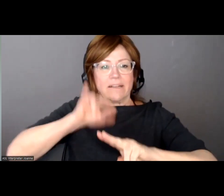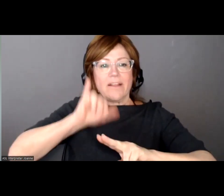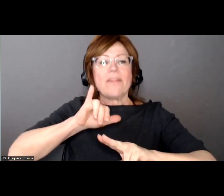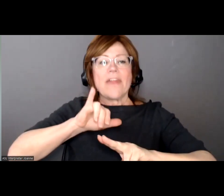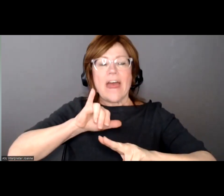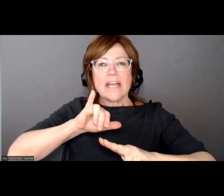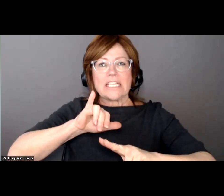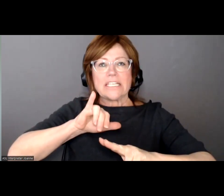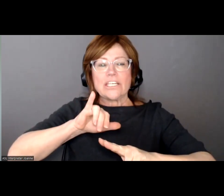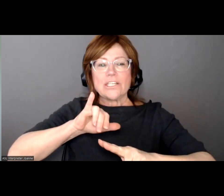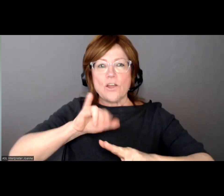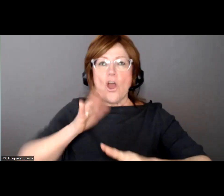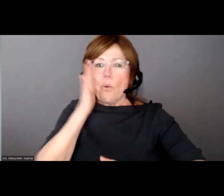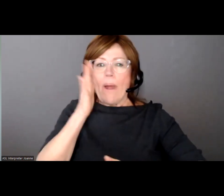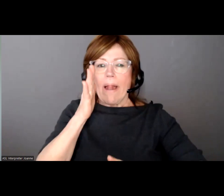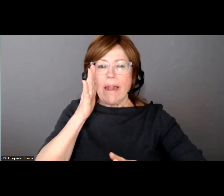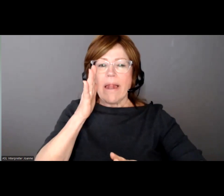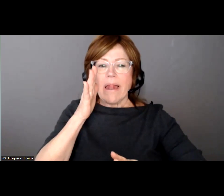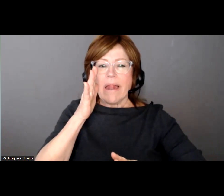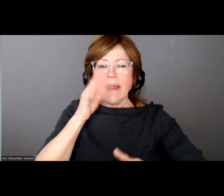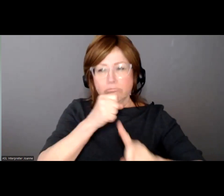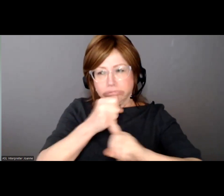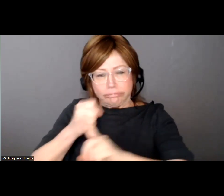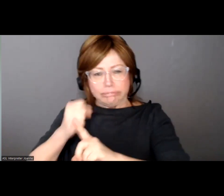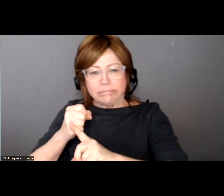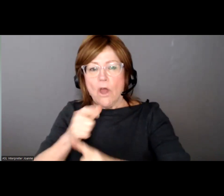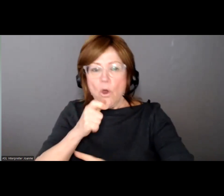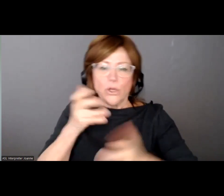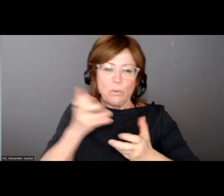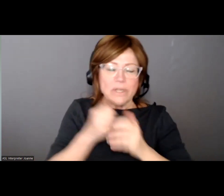all of the areas that you need to. All three, okay. Yeah.